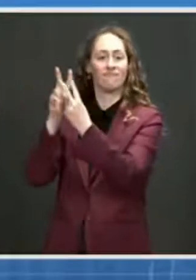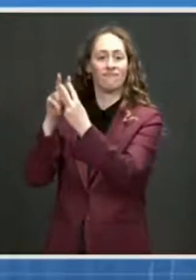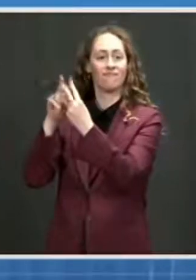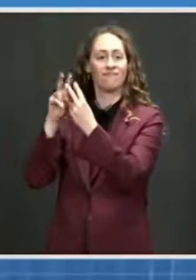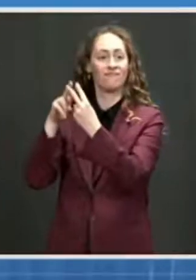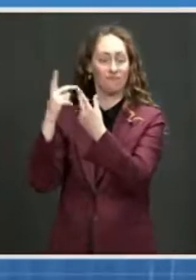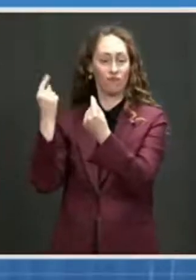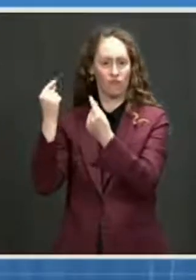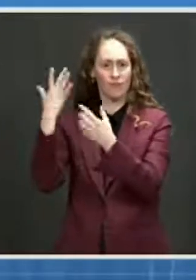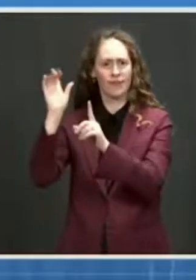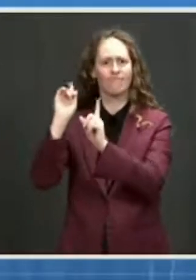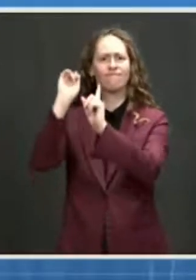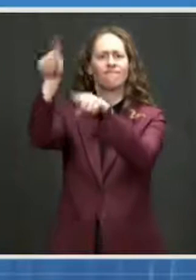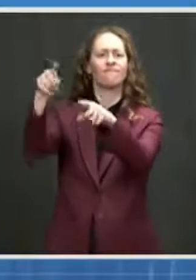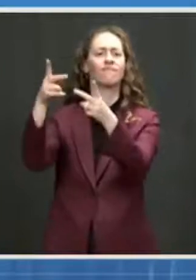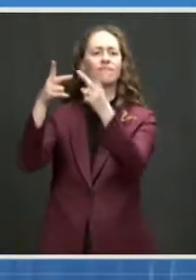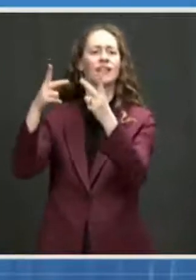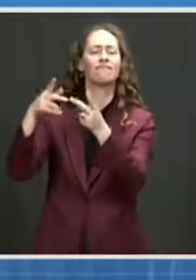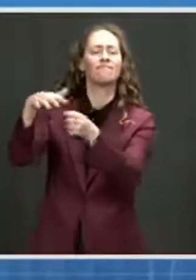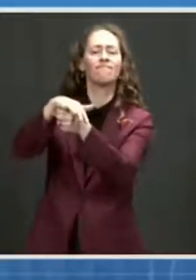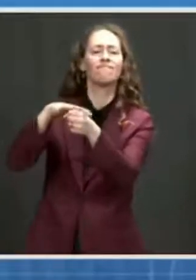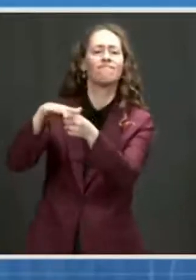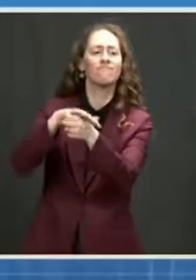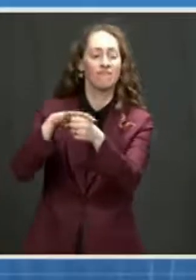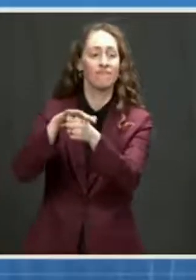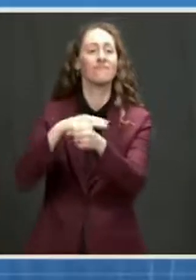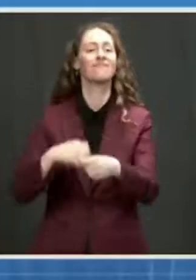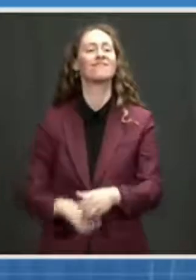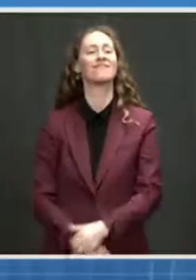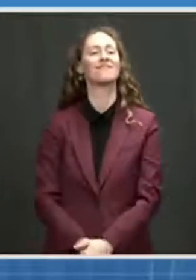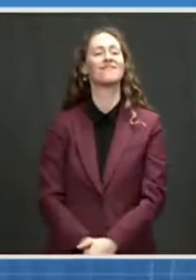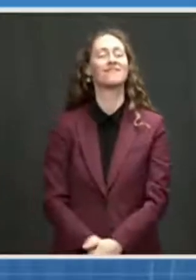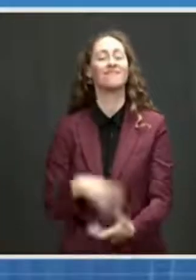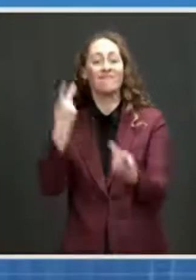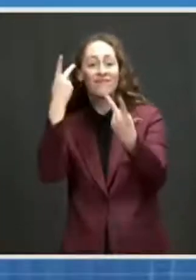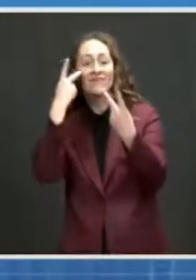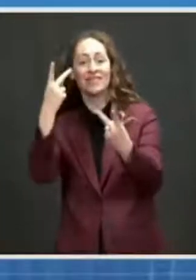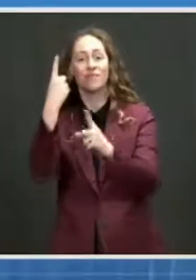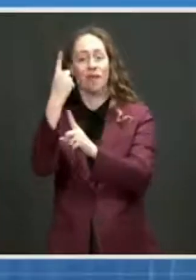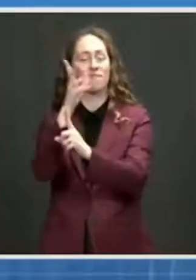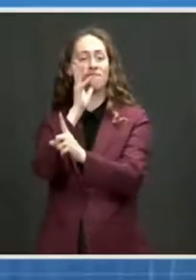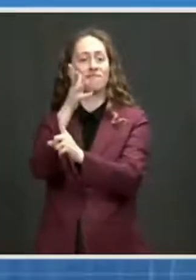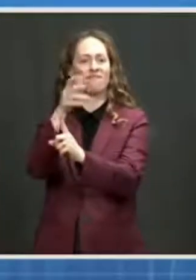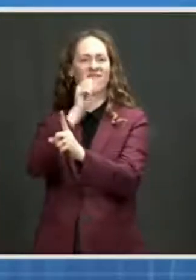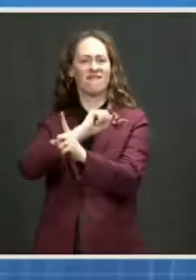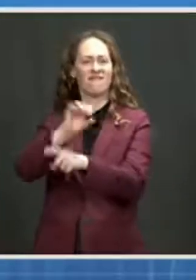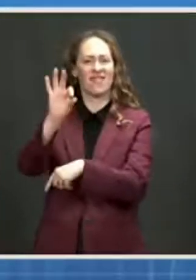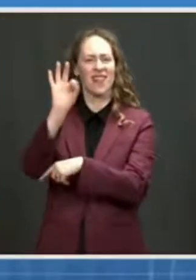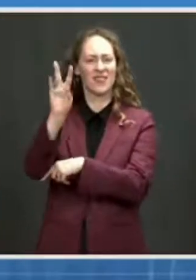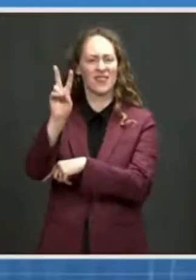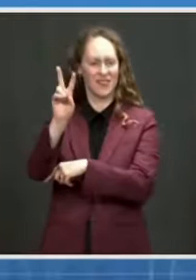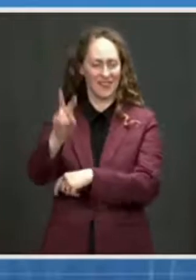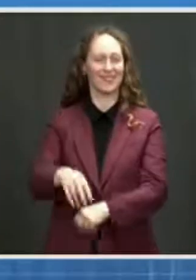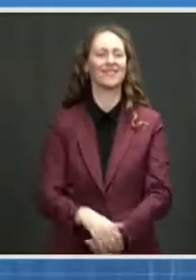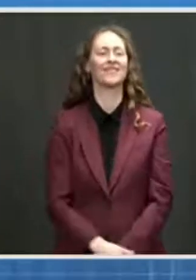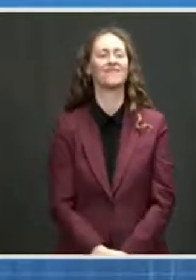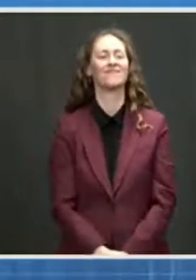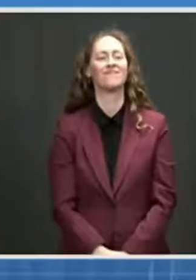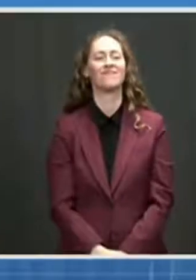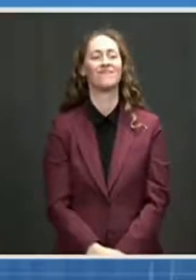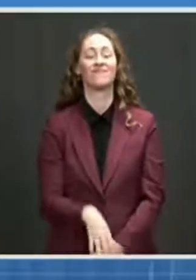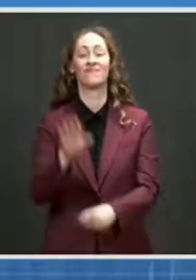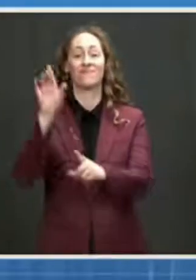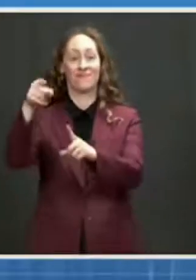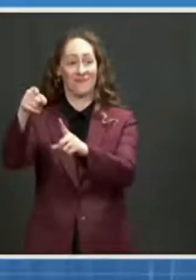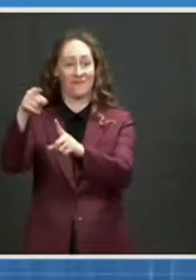because her grandson convinced her and drove her to get the shot. If you don't have someone in your life to